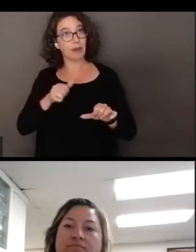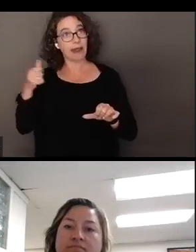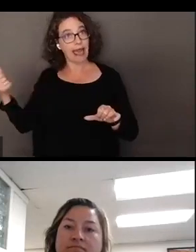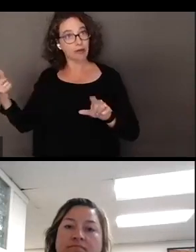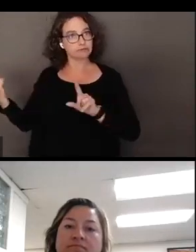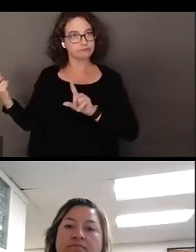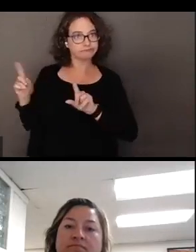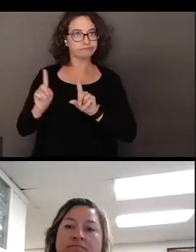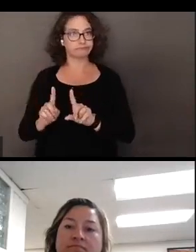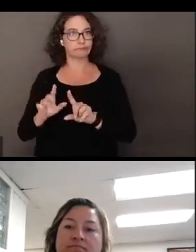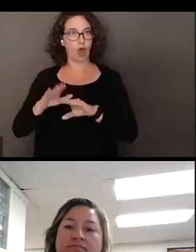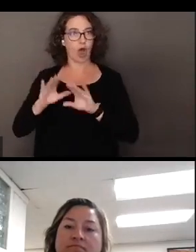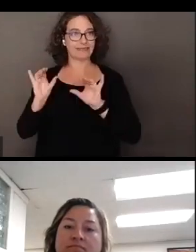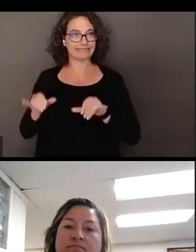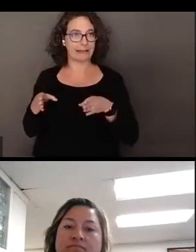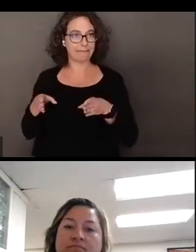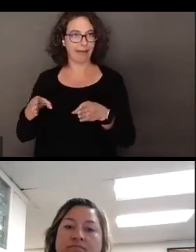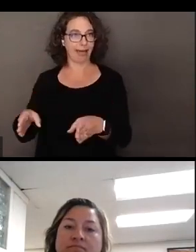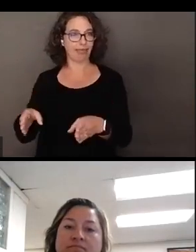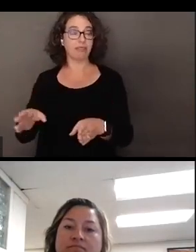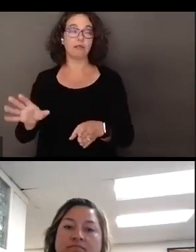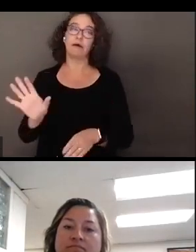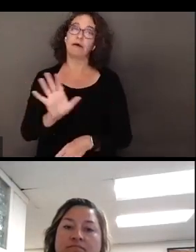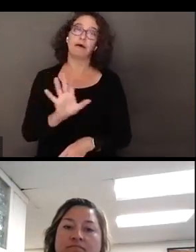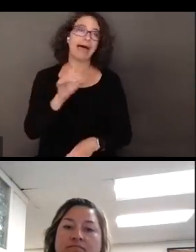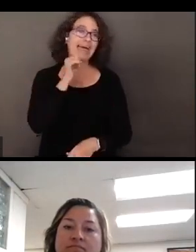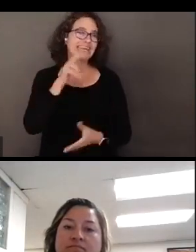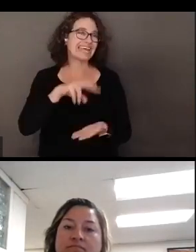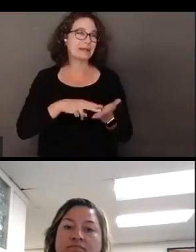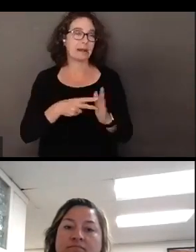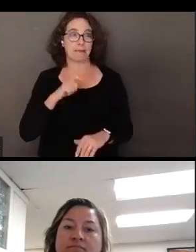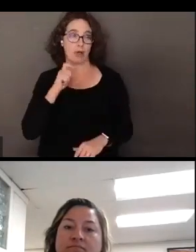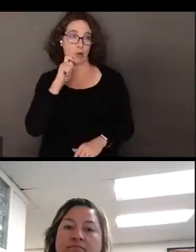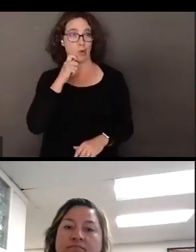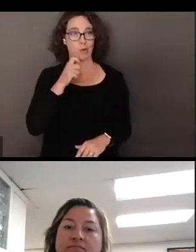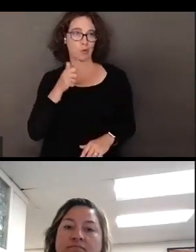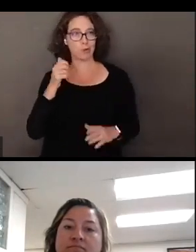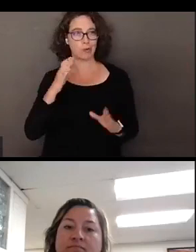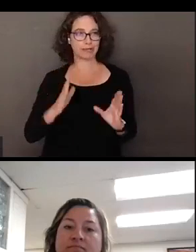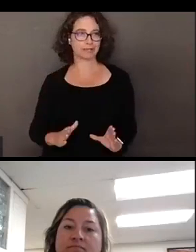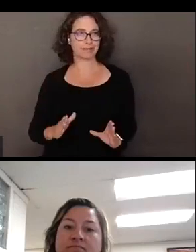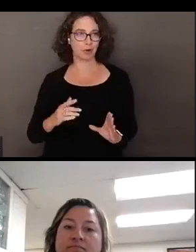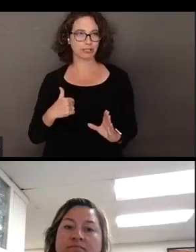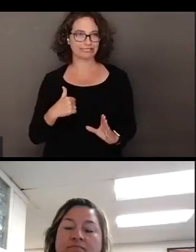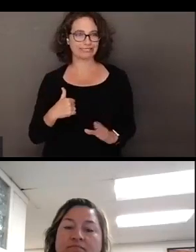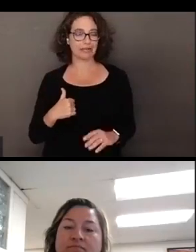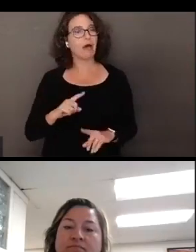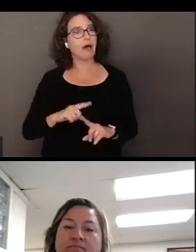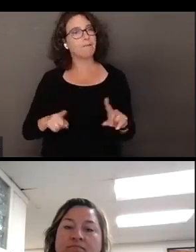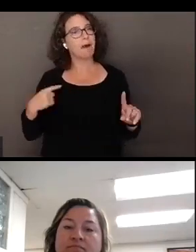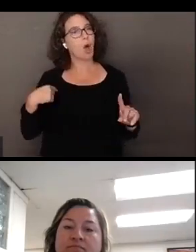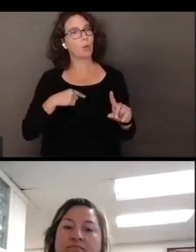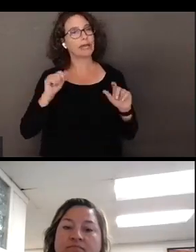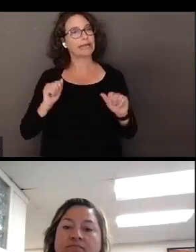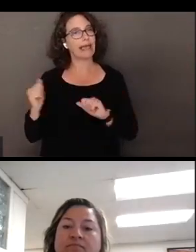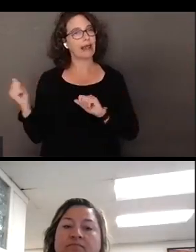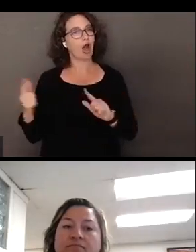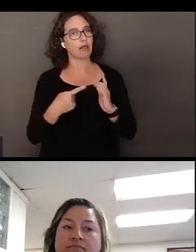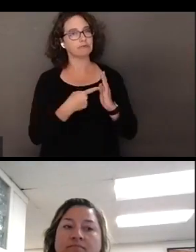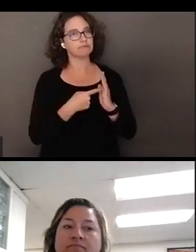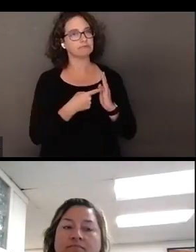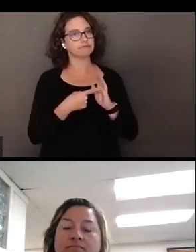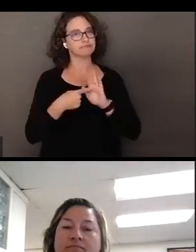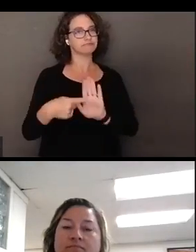us. And not to say that I'm the coolest person around, but we can all present with a certain face.